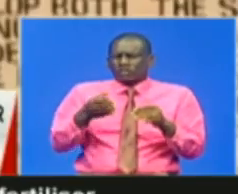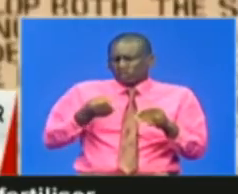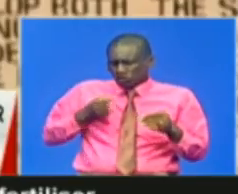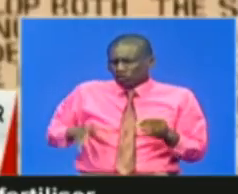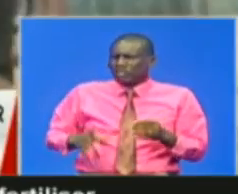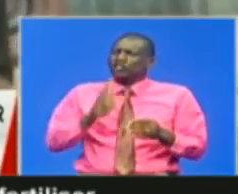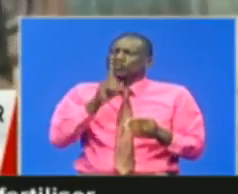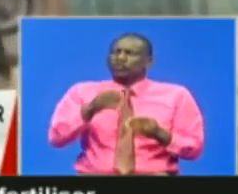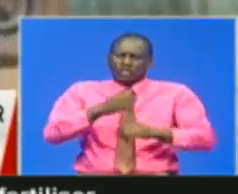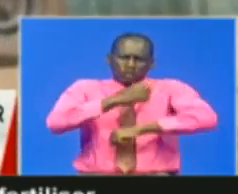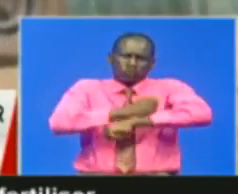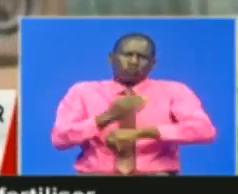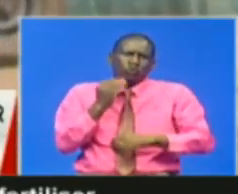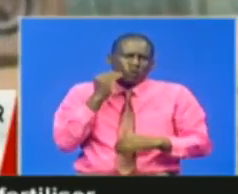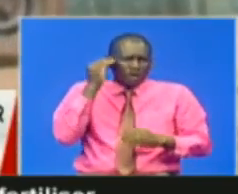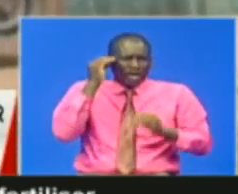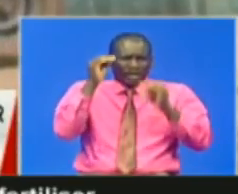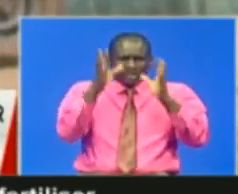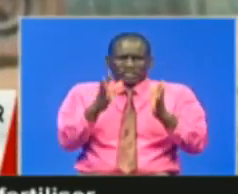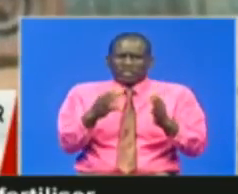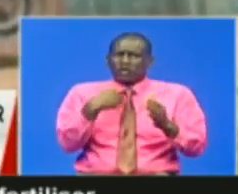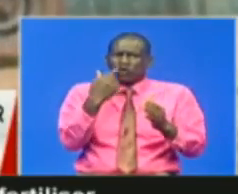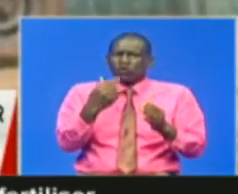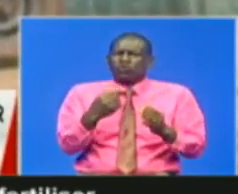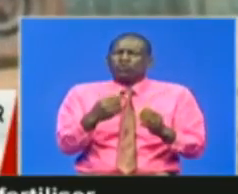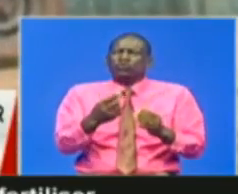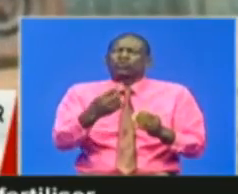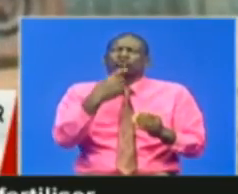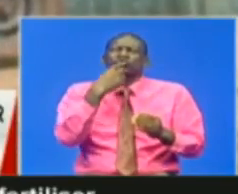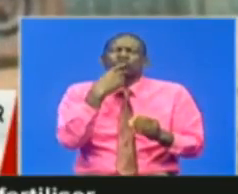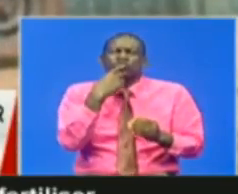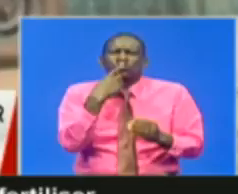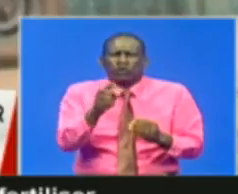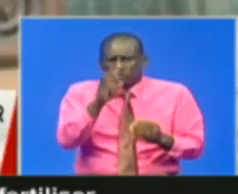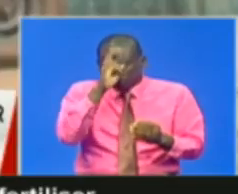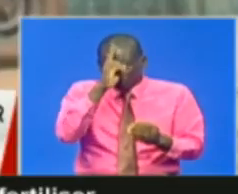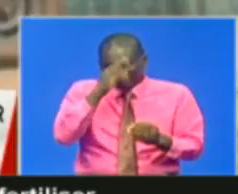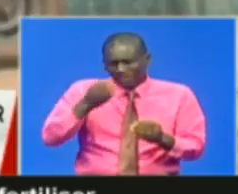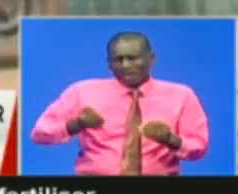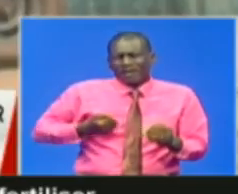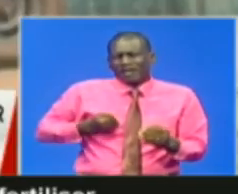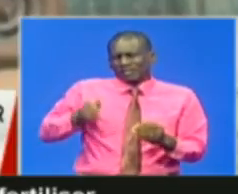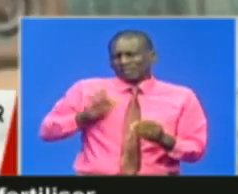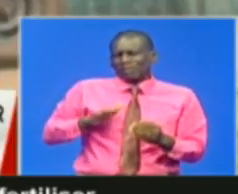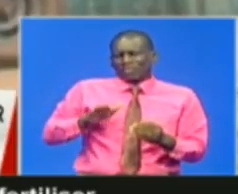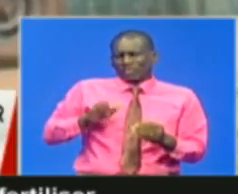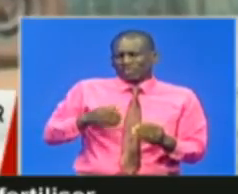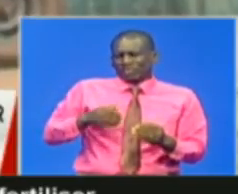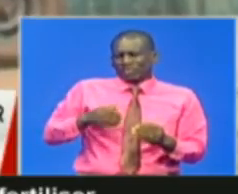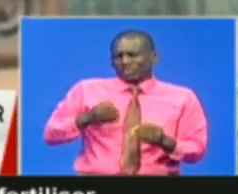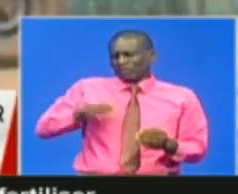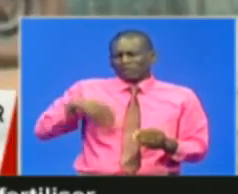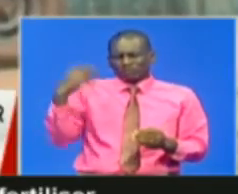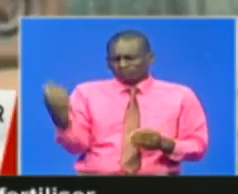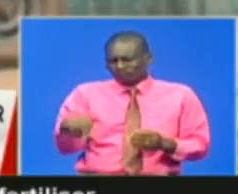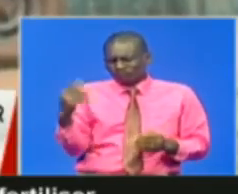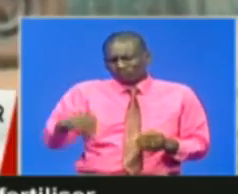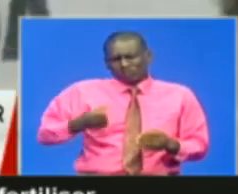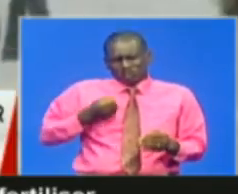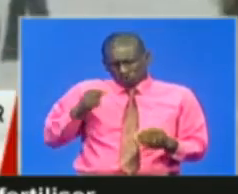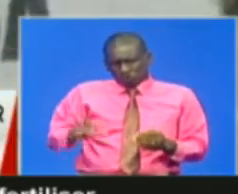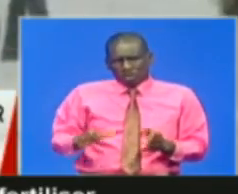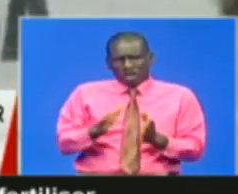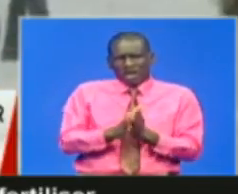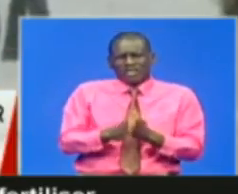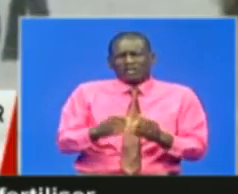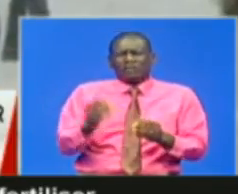teacher, who then let the cat out of the bag. The girl's mother beat up the teenager, leaving her in condition.